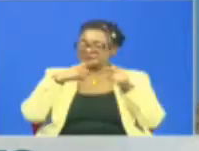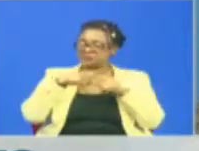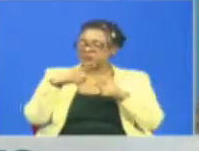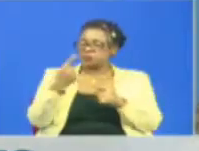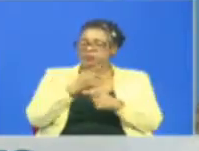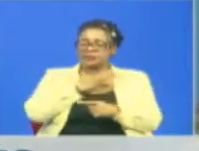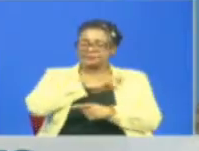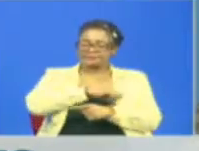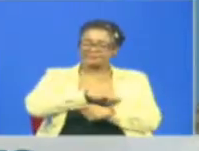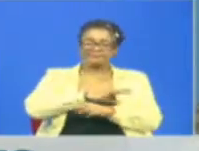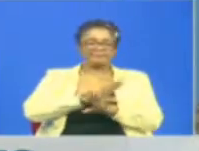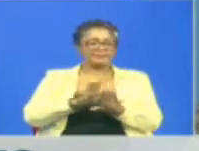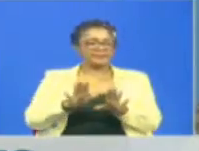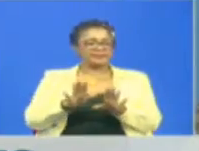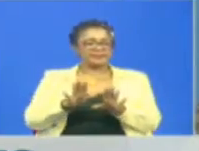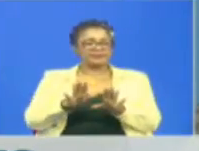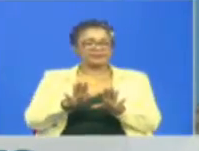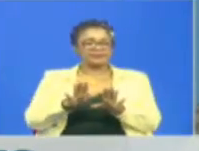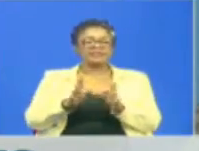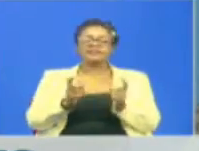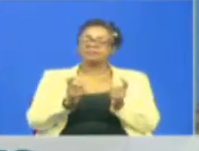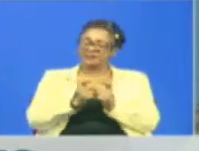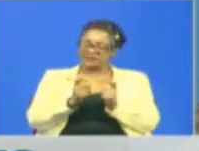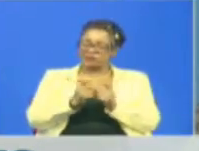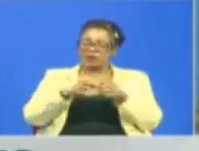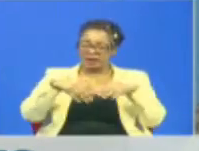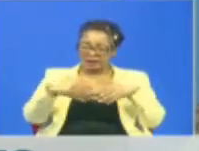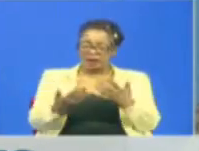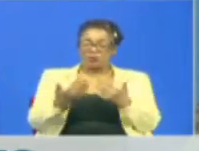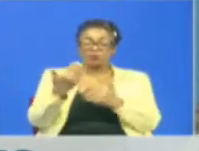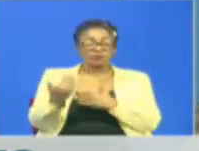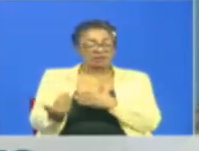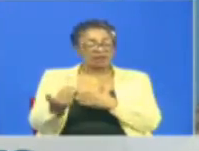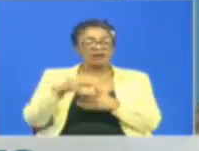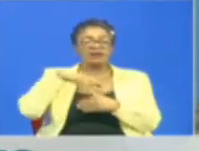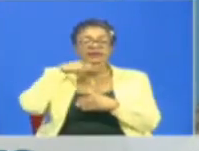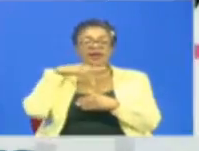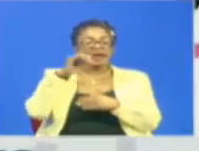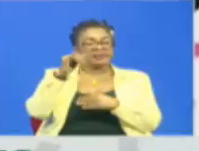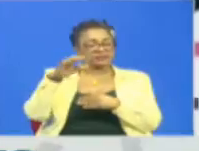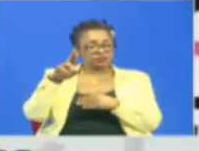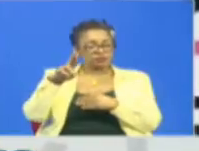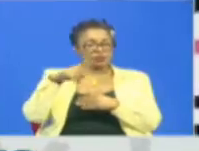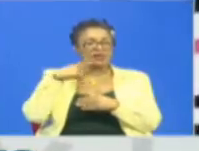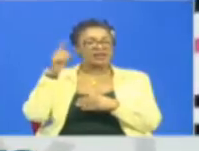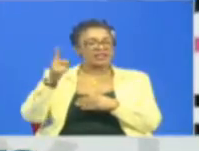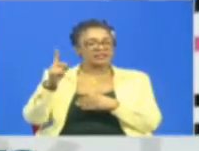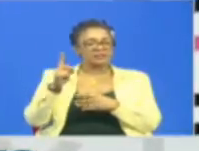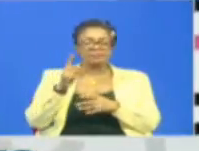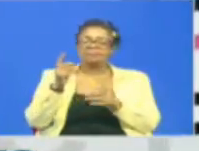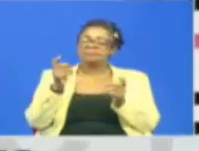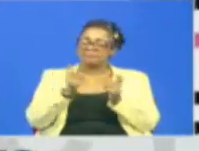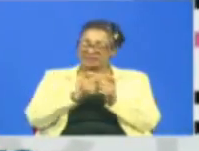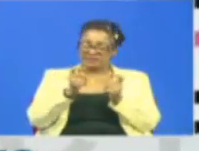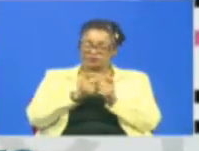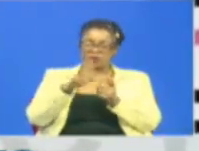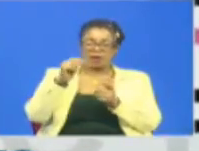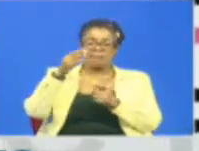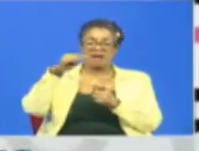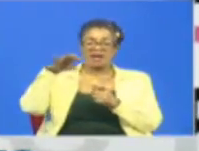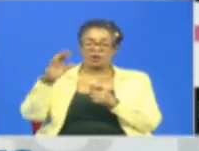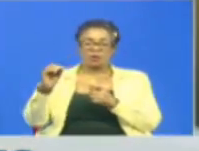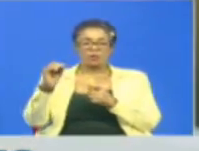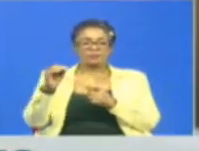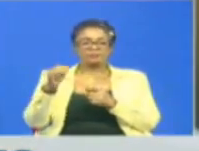cool down. Juu ni uchungu venye mtoto alikufa ICU Kenyatta, very painful. Amaco Insurance absolved itself